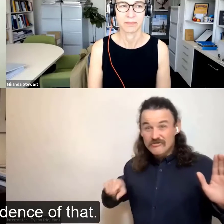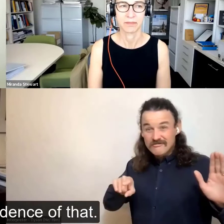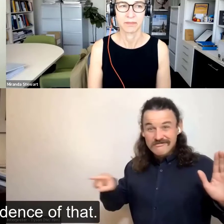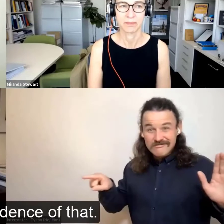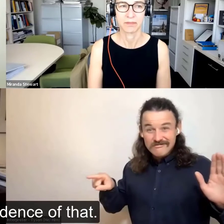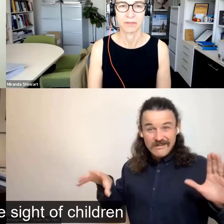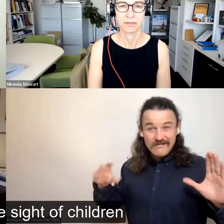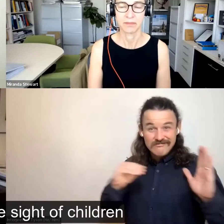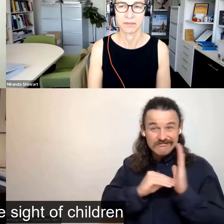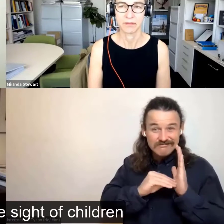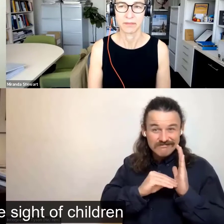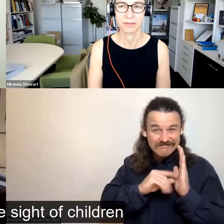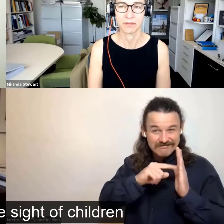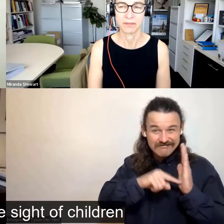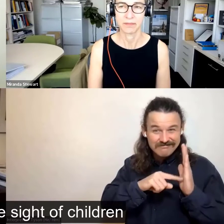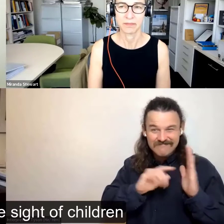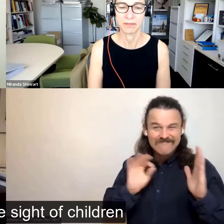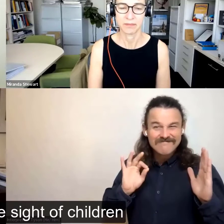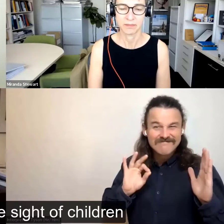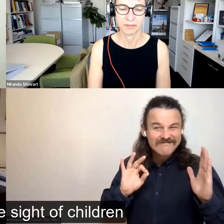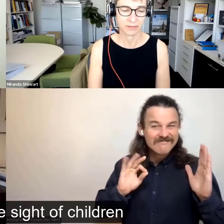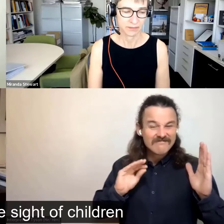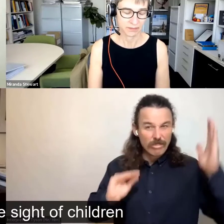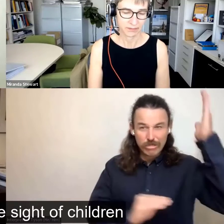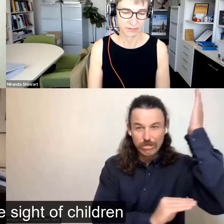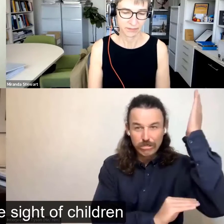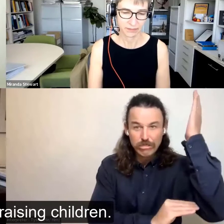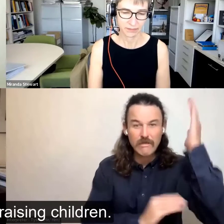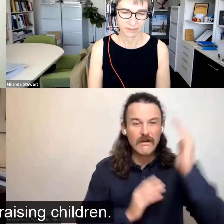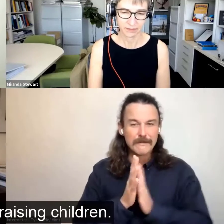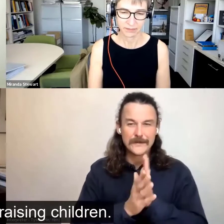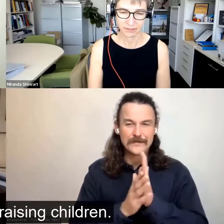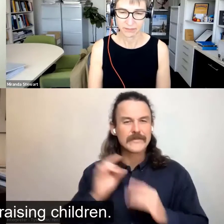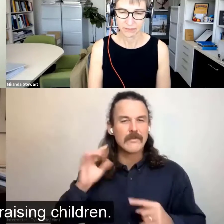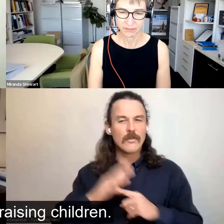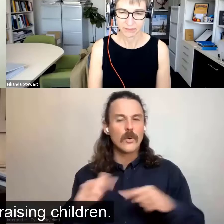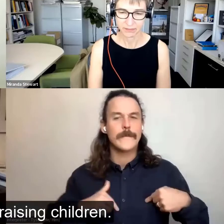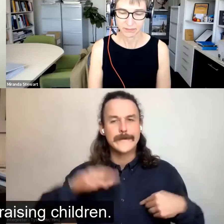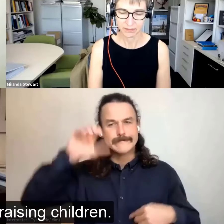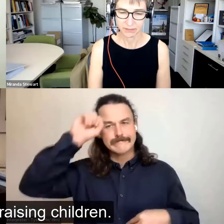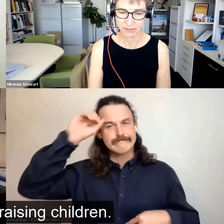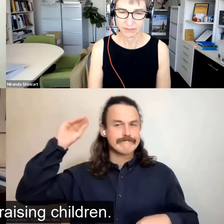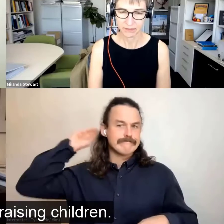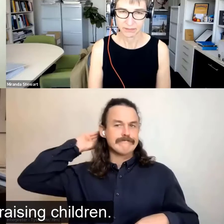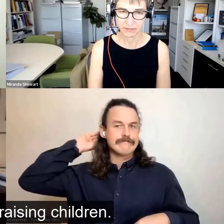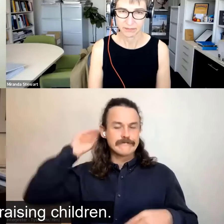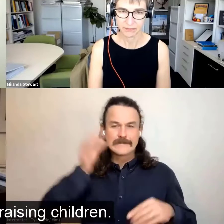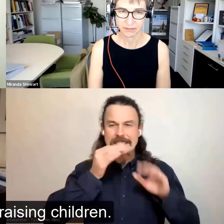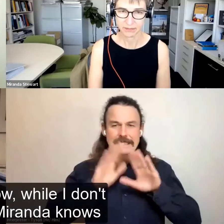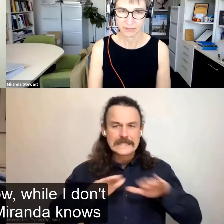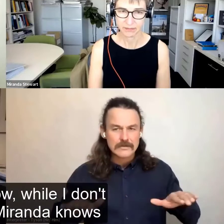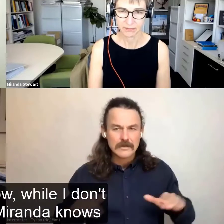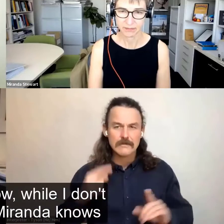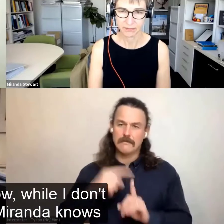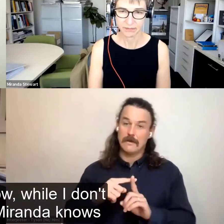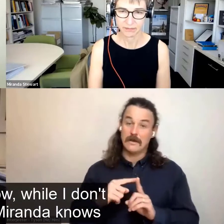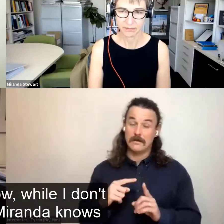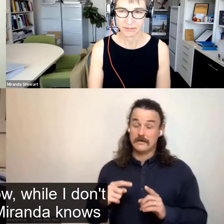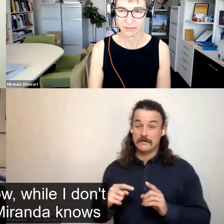actual evidence of that. So we can't lose sight of children or the cost of raising children.